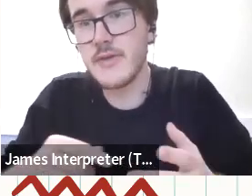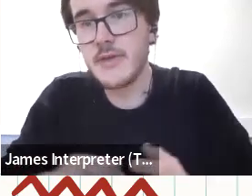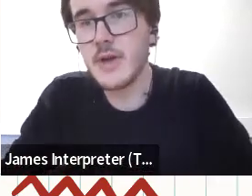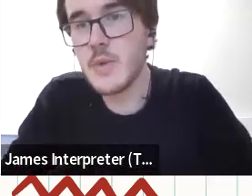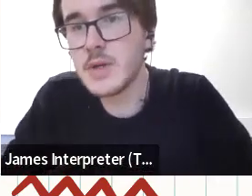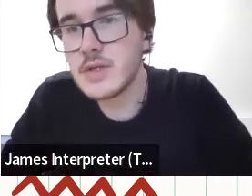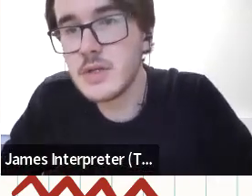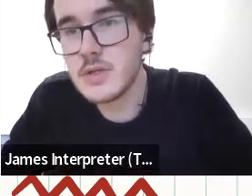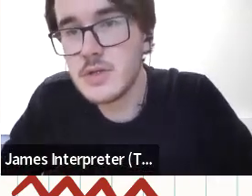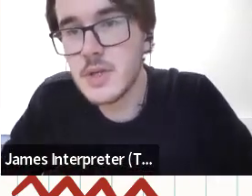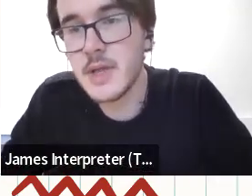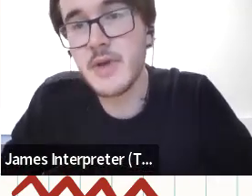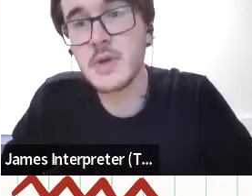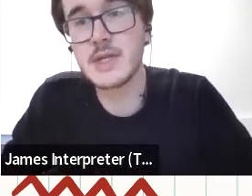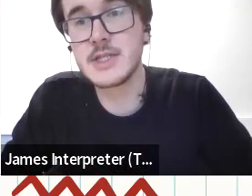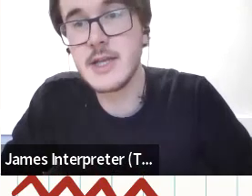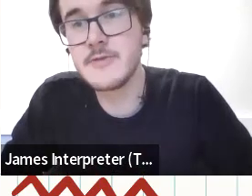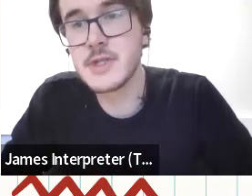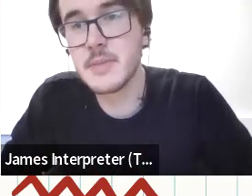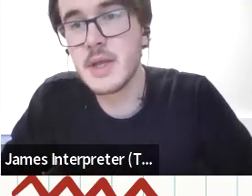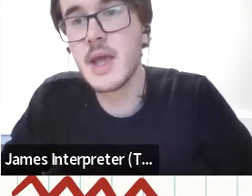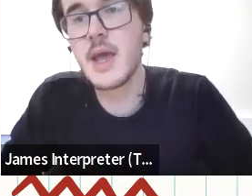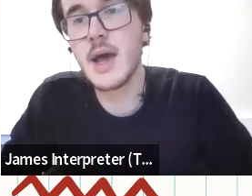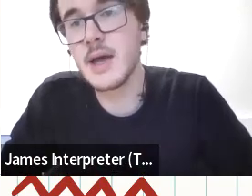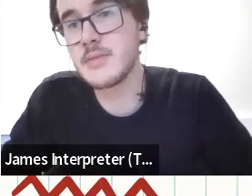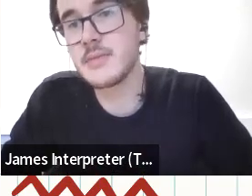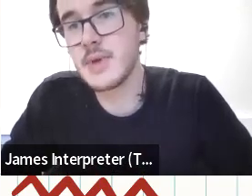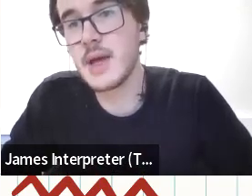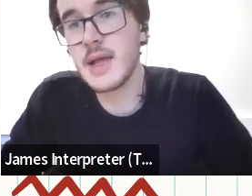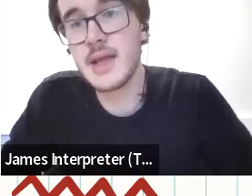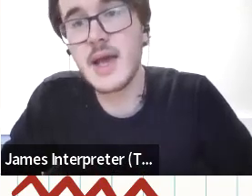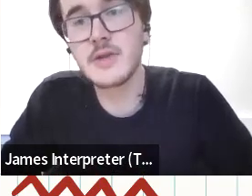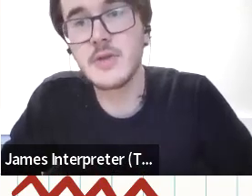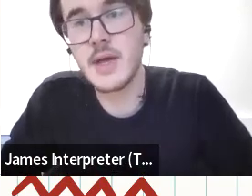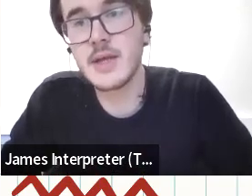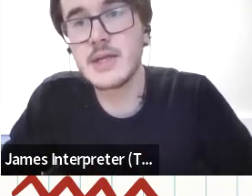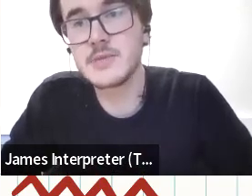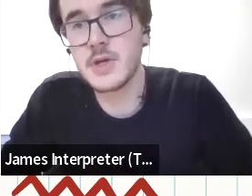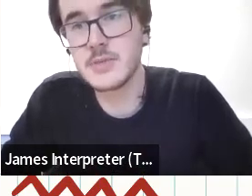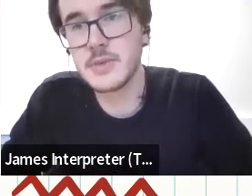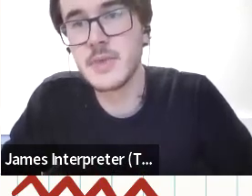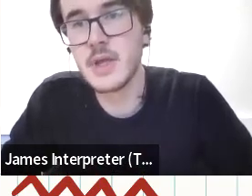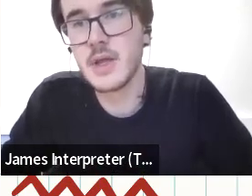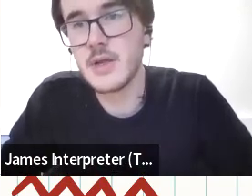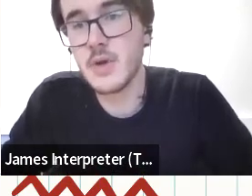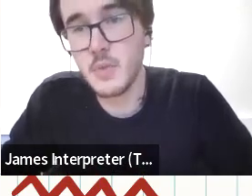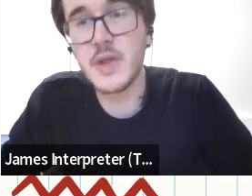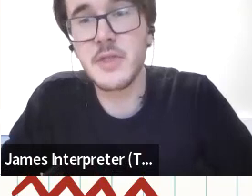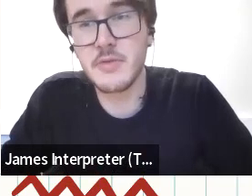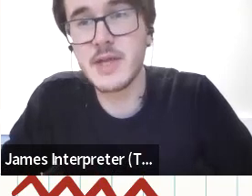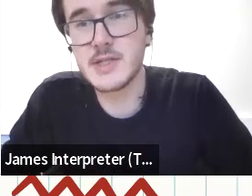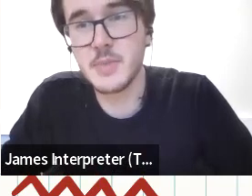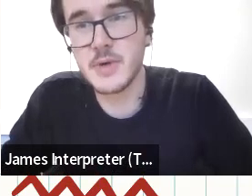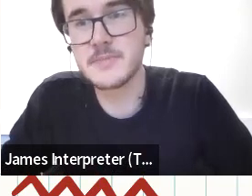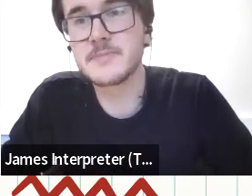so if I want to do something, if I want to achieve something, I can do that. That is possible with